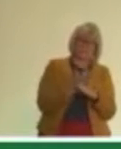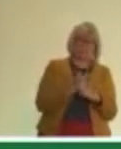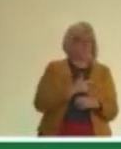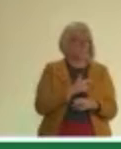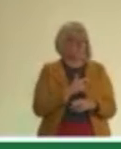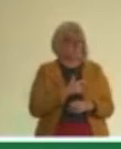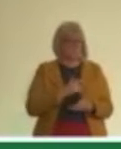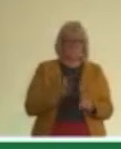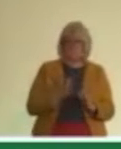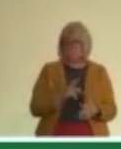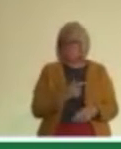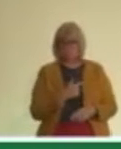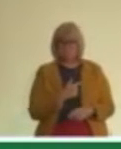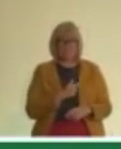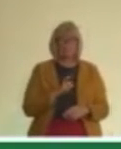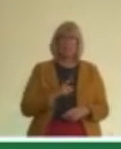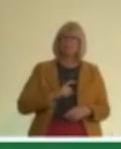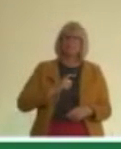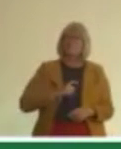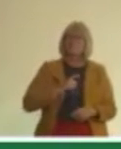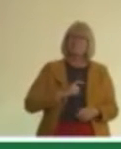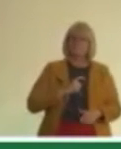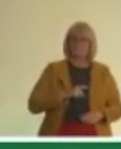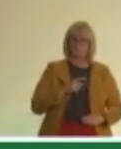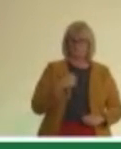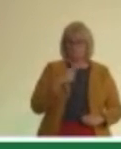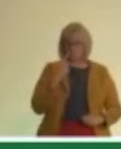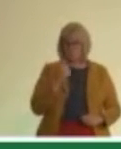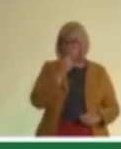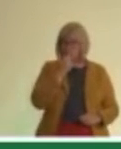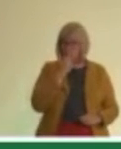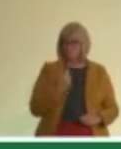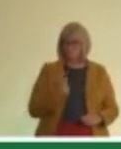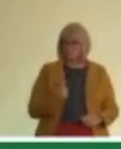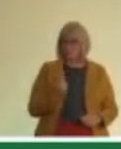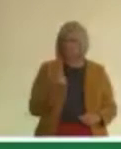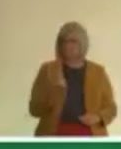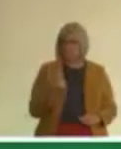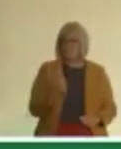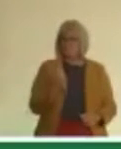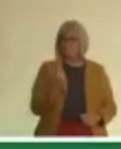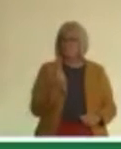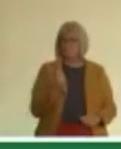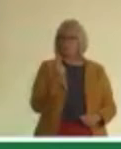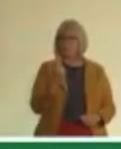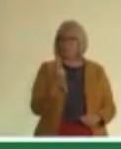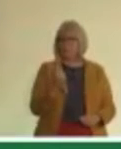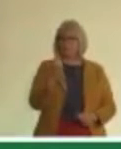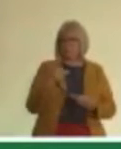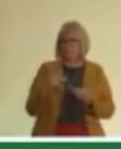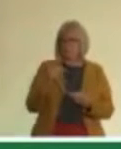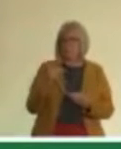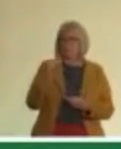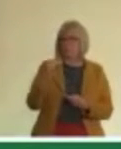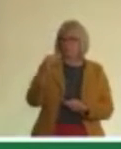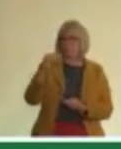confident. We knew what was coming, but those numbers just kept going up and up and up. Myself and the rest of the leadership team, we